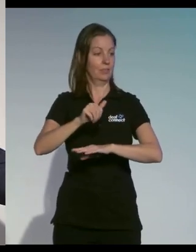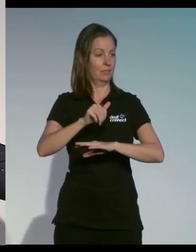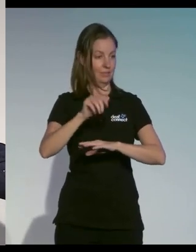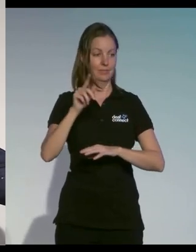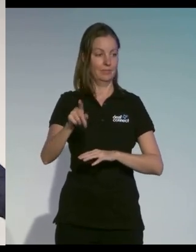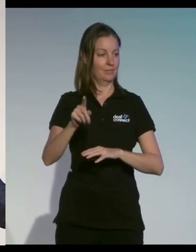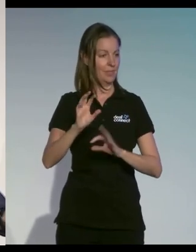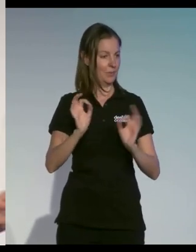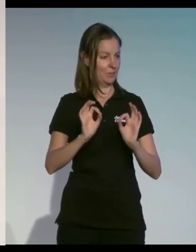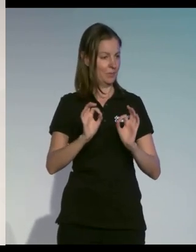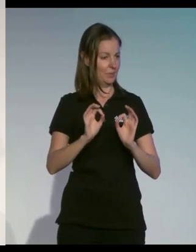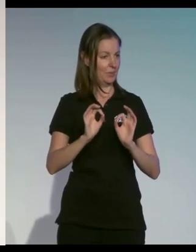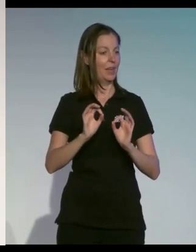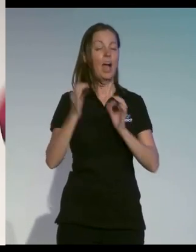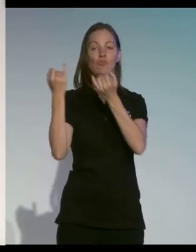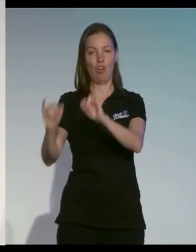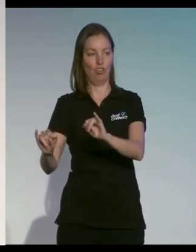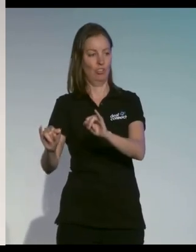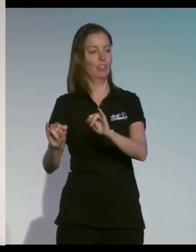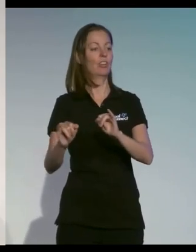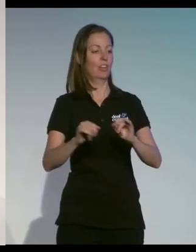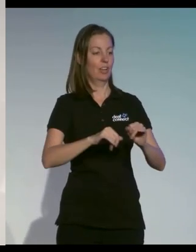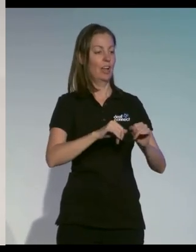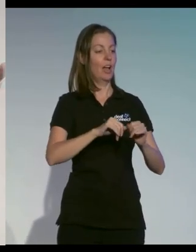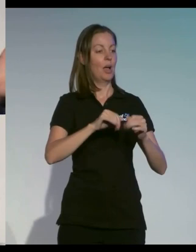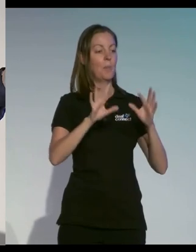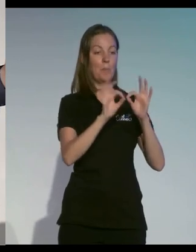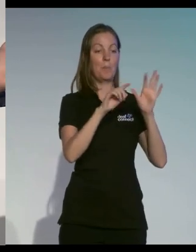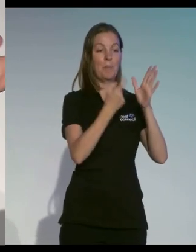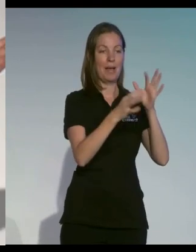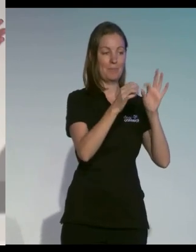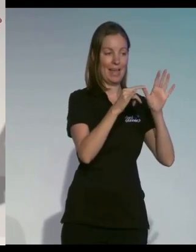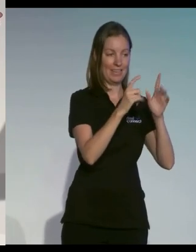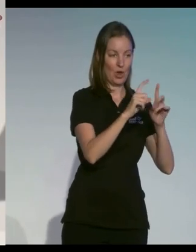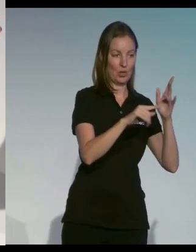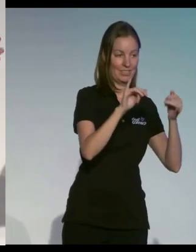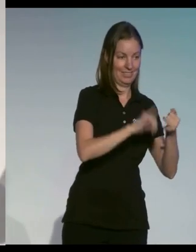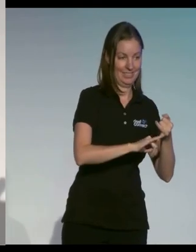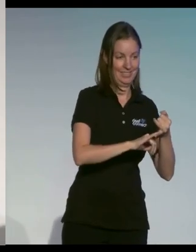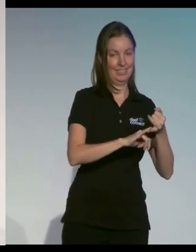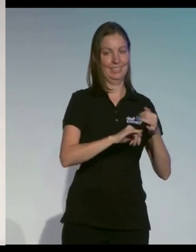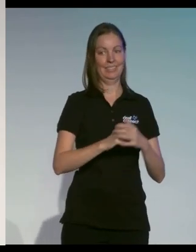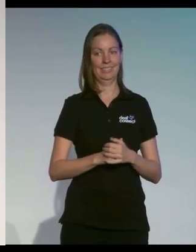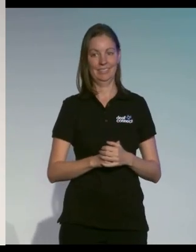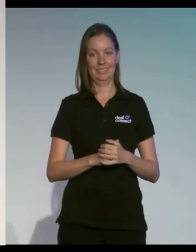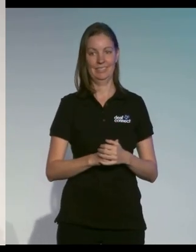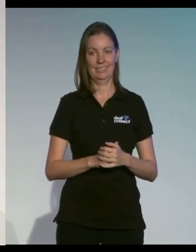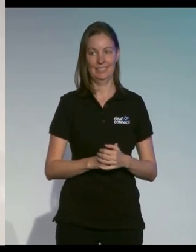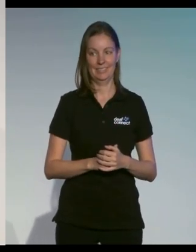Okay, give it to Alistair down the back. Oh, that's worse than me.